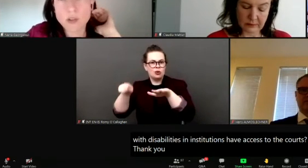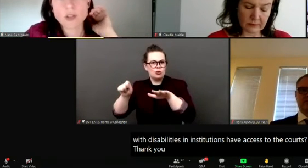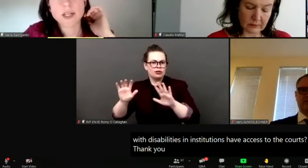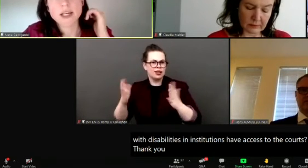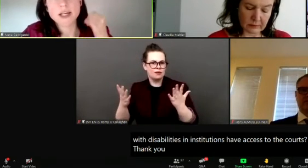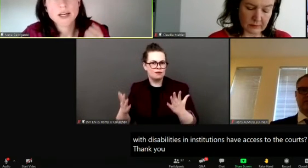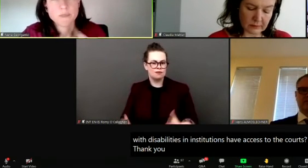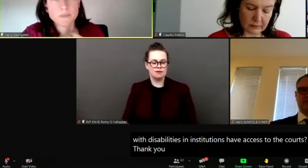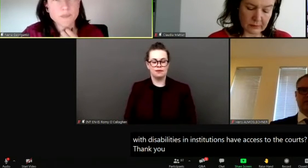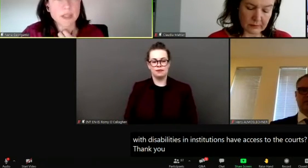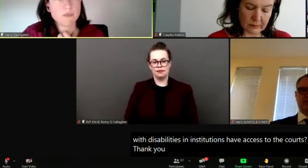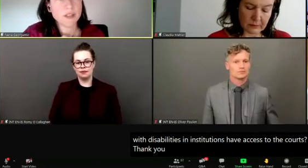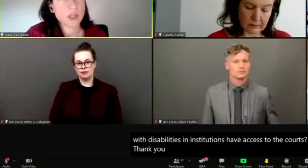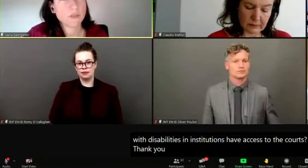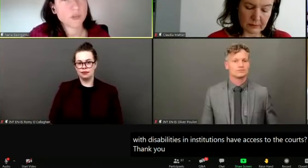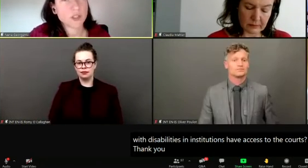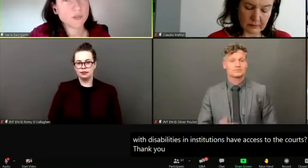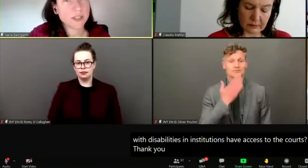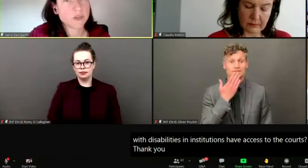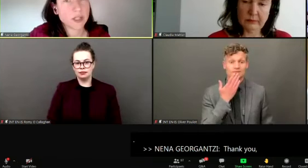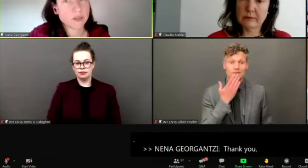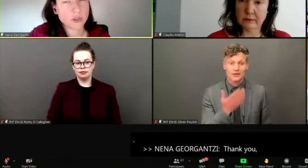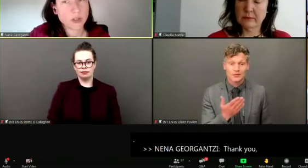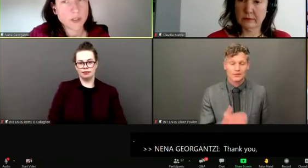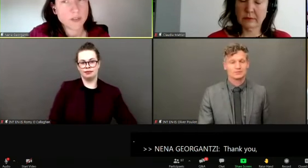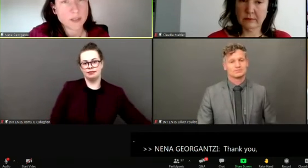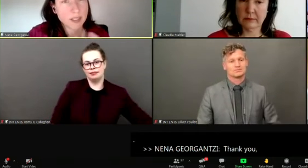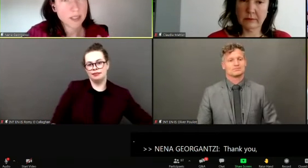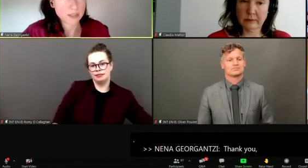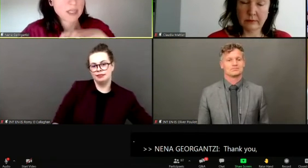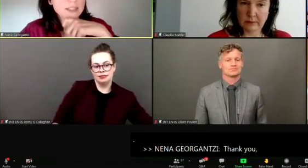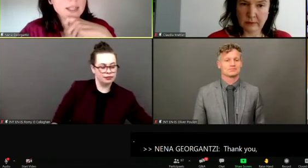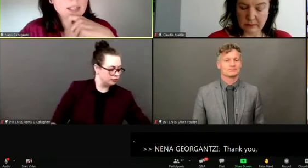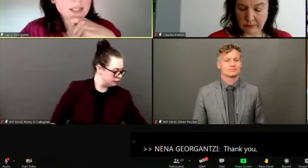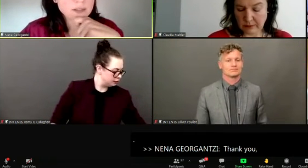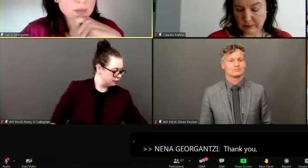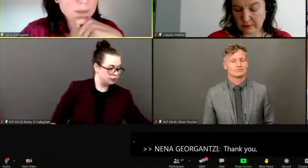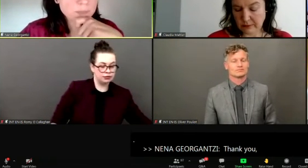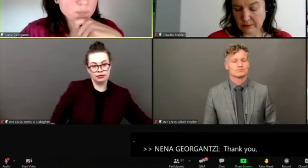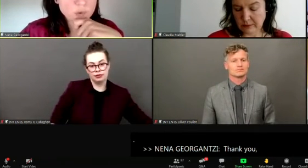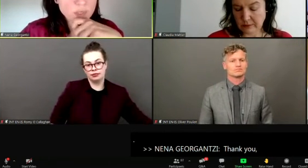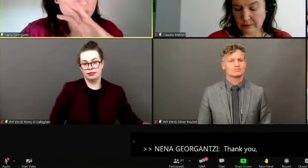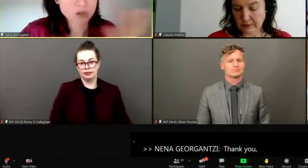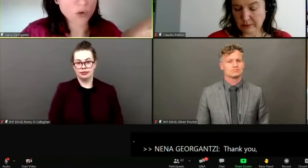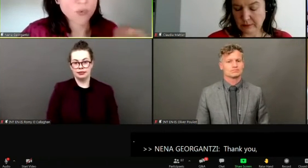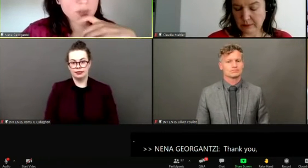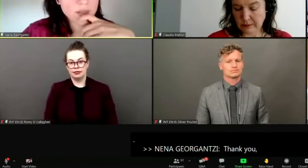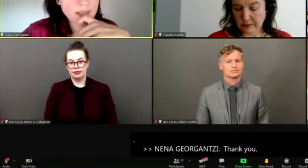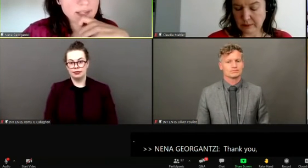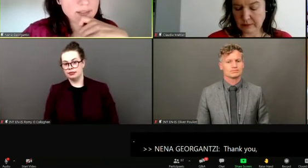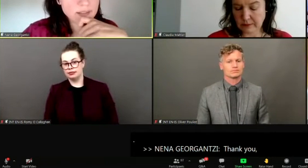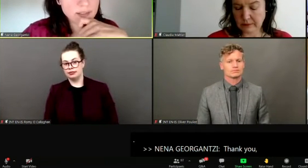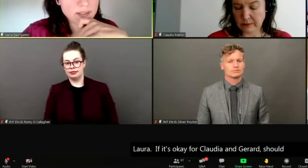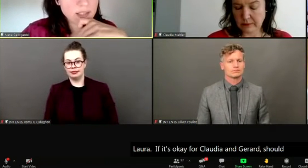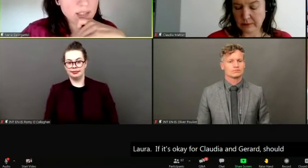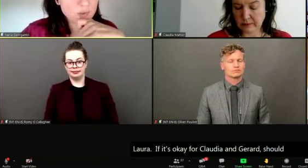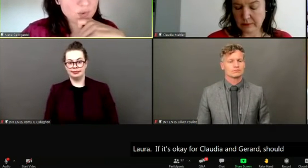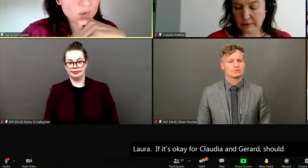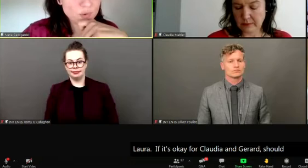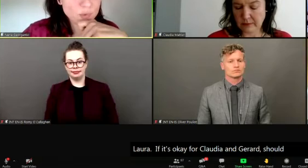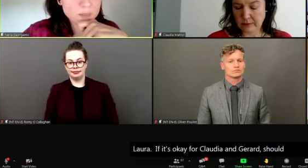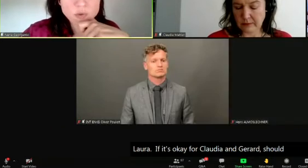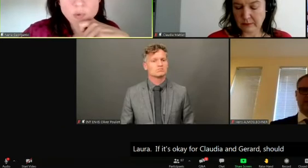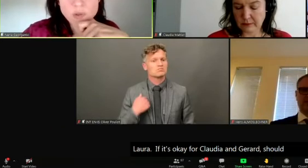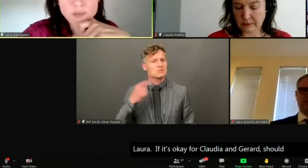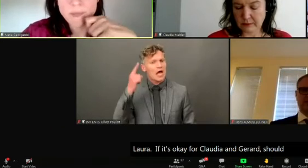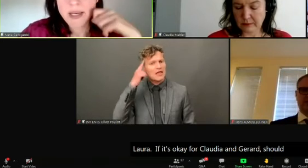Thank you, Laura. If that's okay for Claudia and Gerard, shall I take a couple more questions, no more than that, and then I allow you